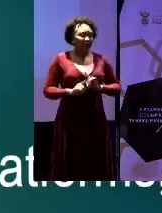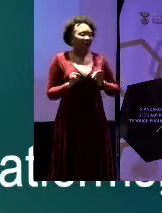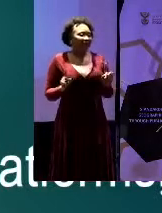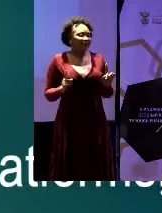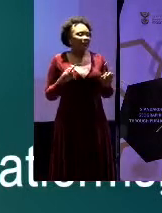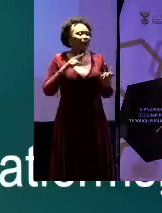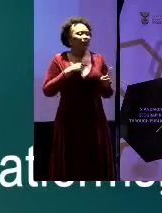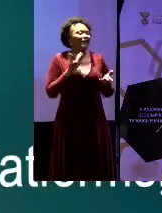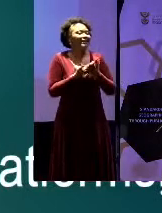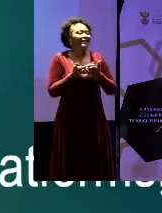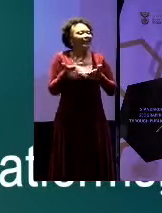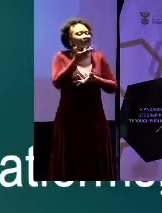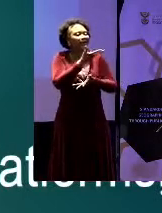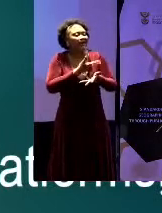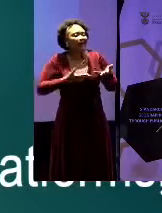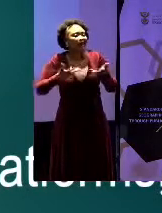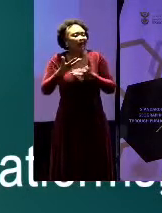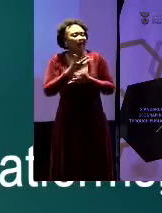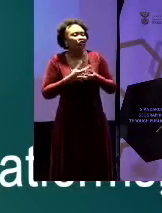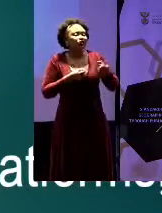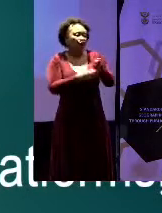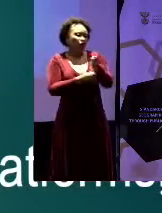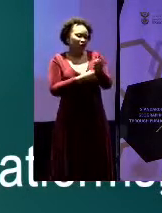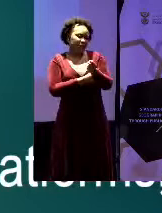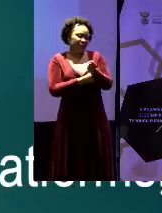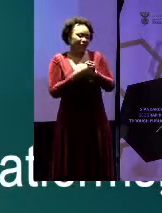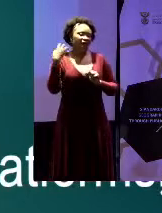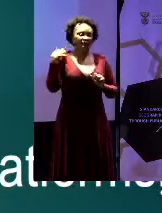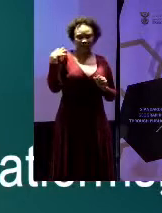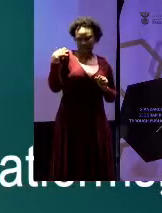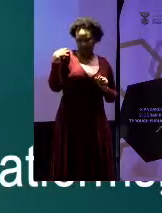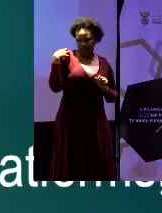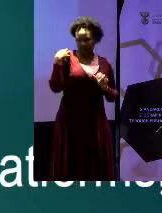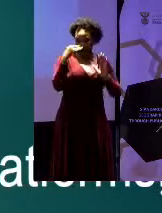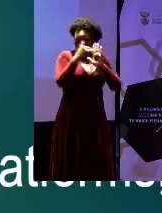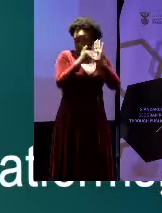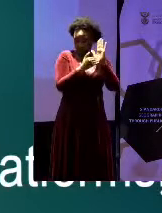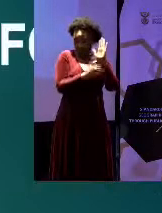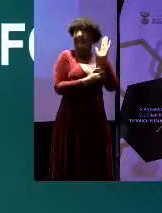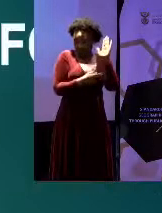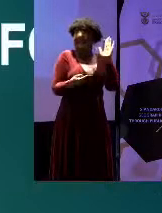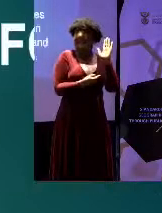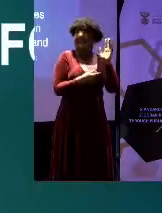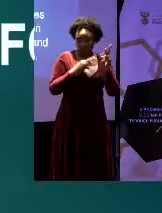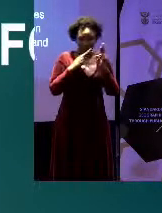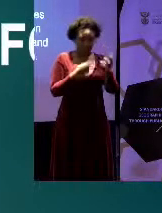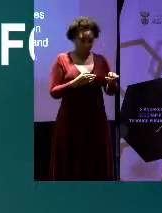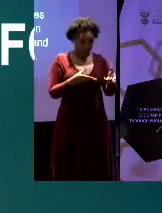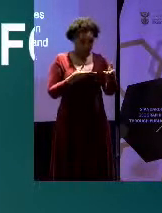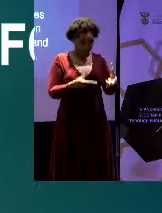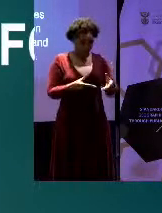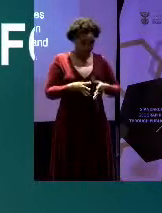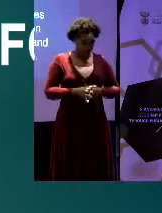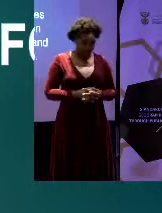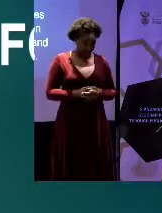us from engaging the office of the minister on the list, on that report of the list of the offensive